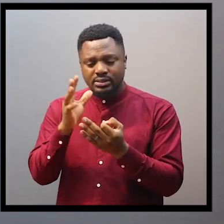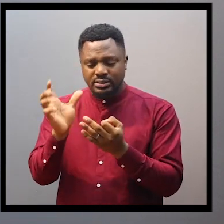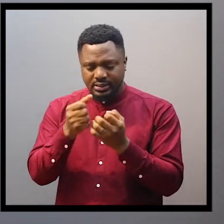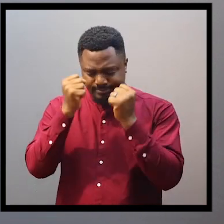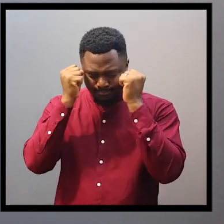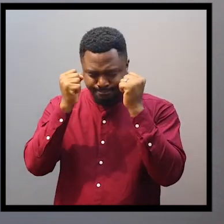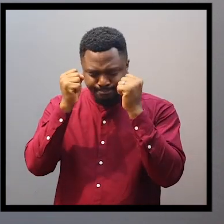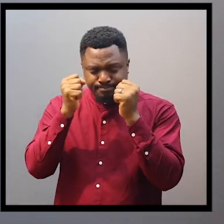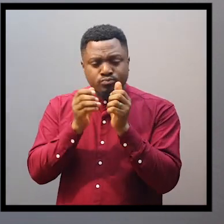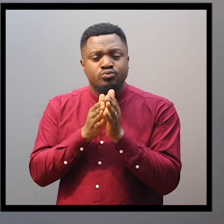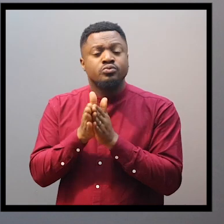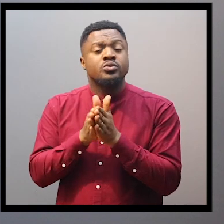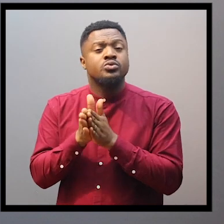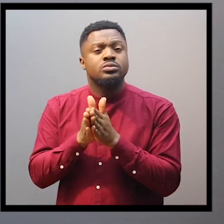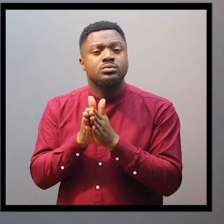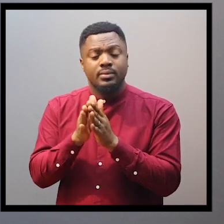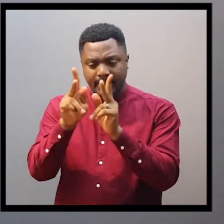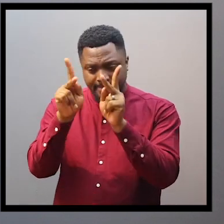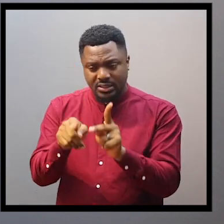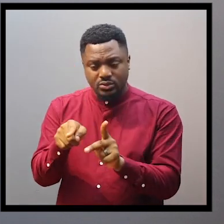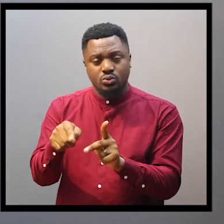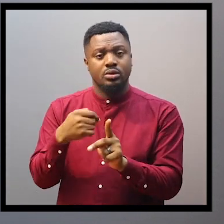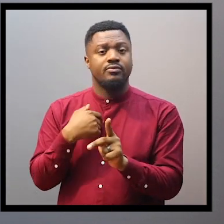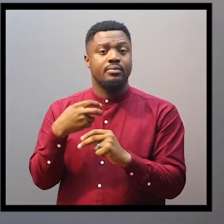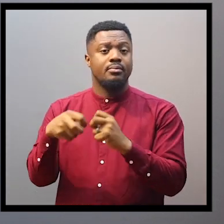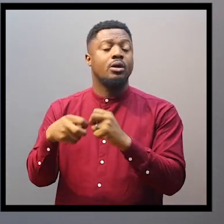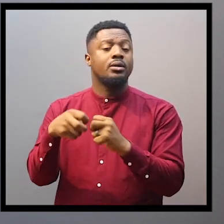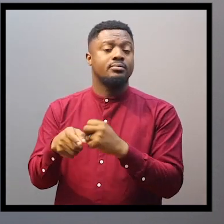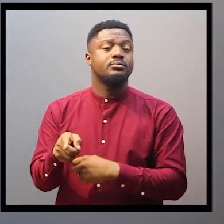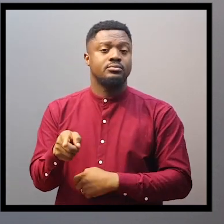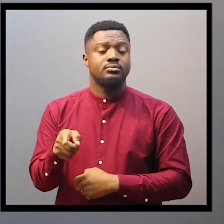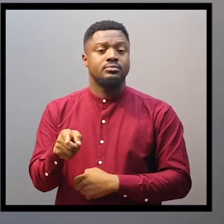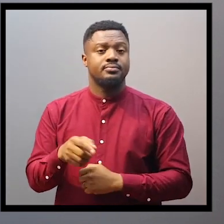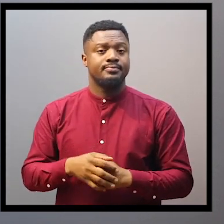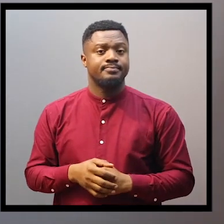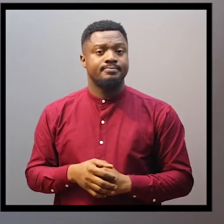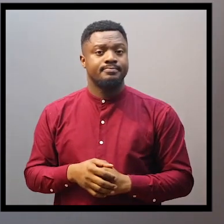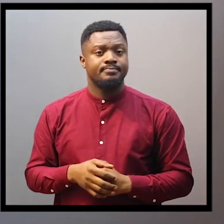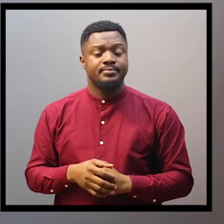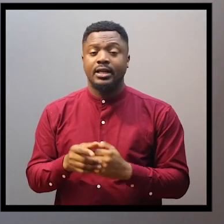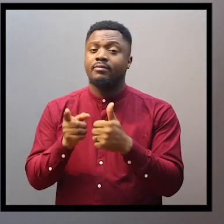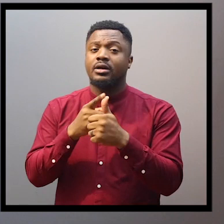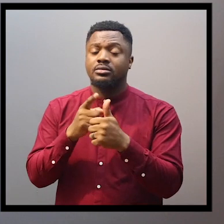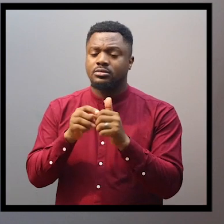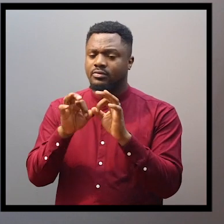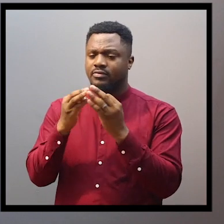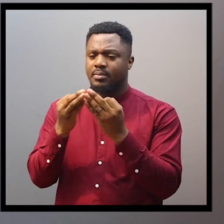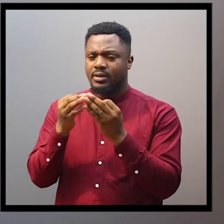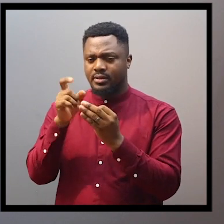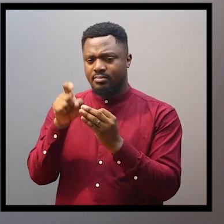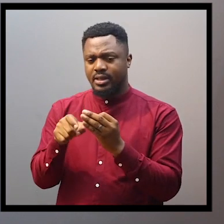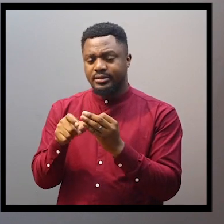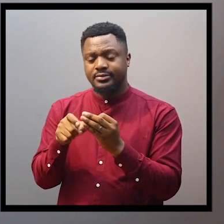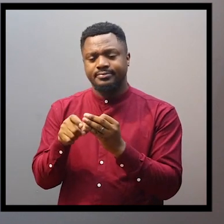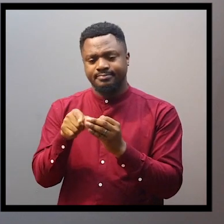key interest in the person who has an addiction in the family. First, the family may have to look